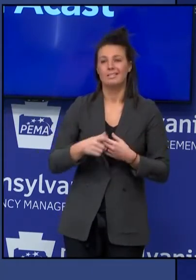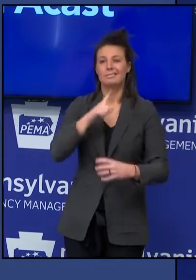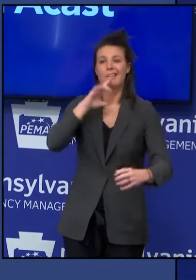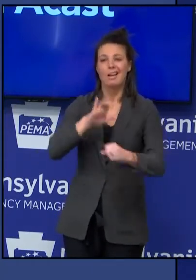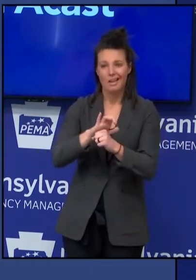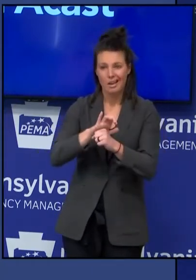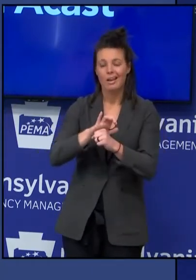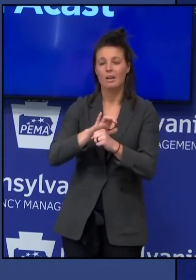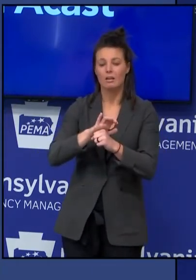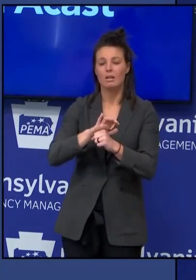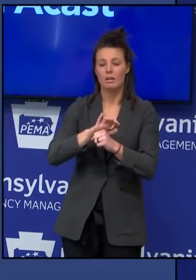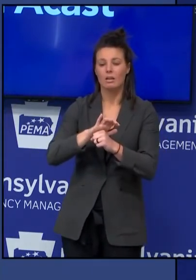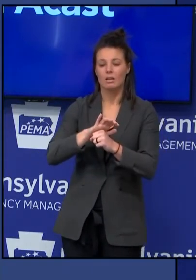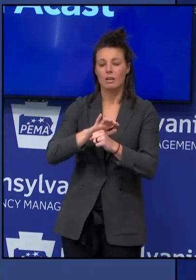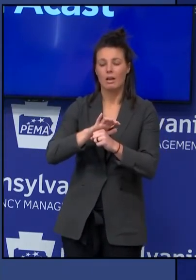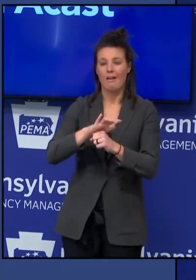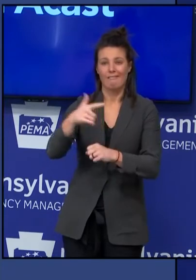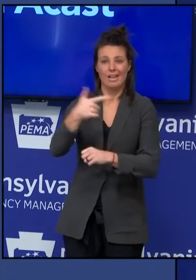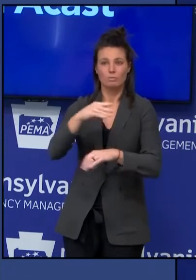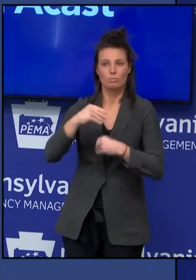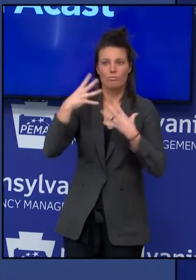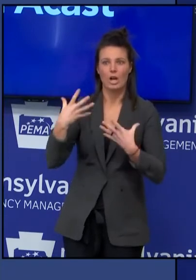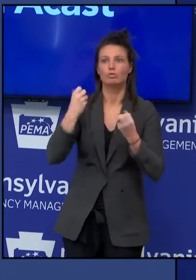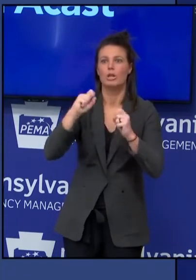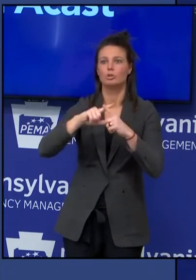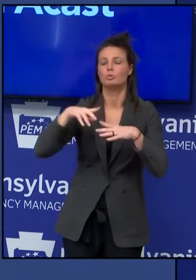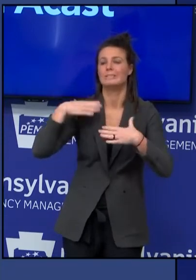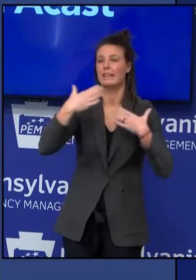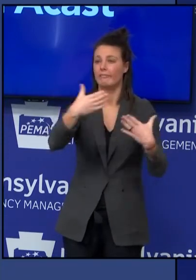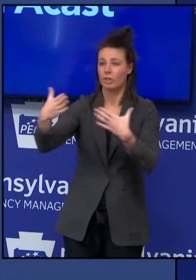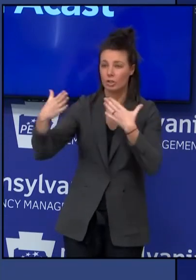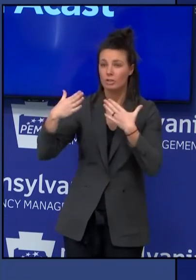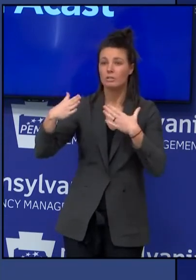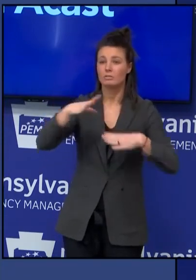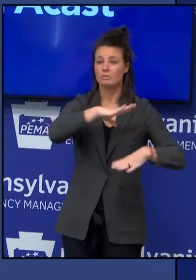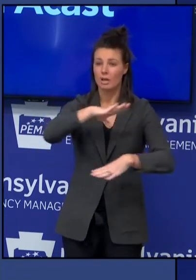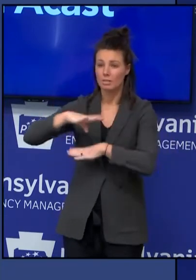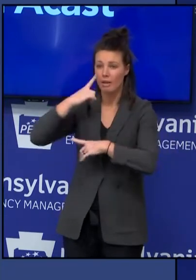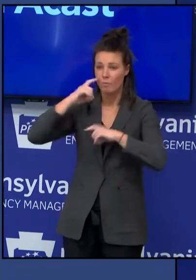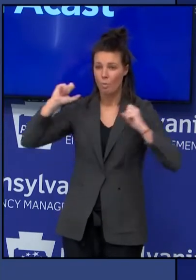dedicated vaccine providers trying to deliver what their customers are demanding,